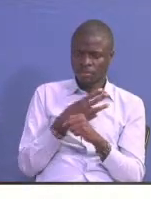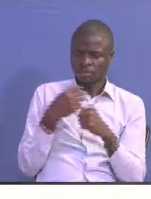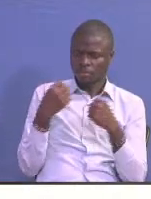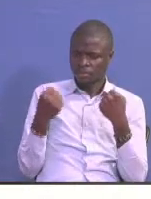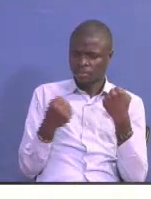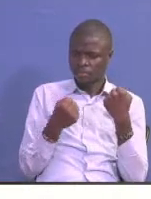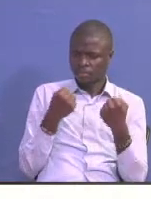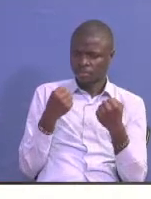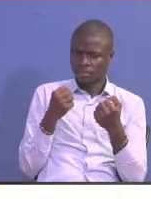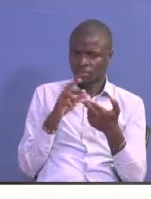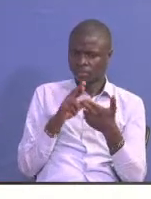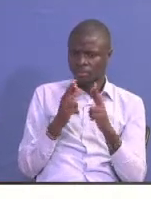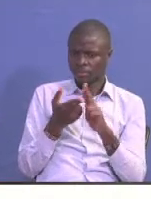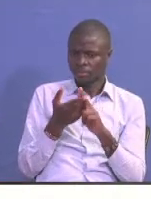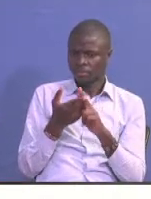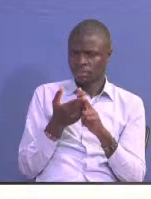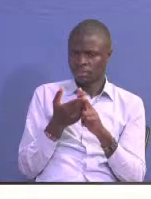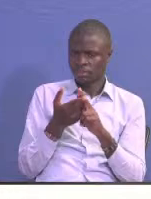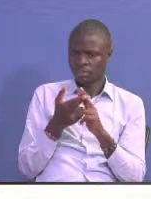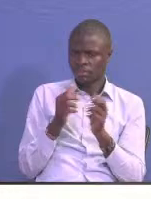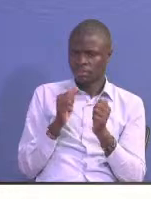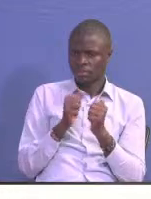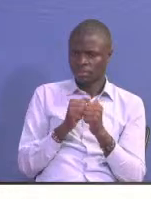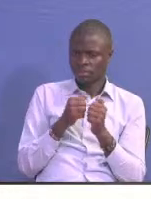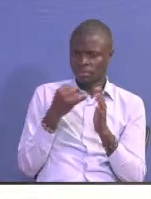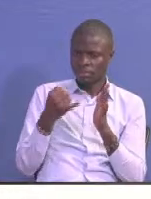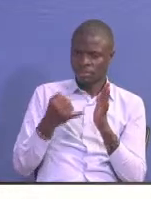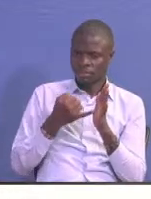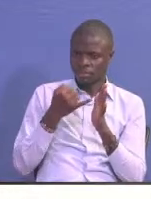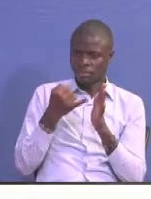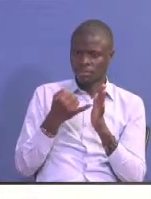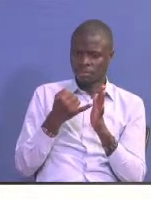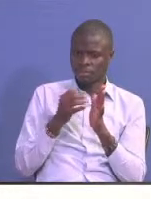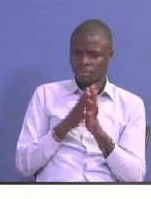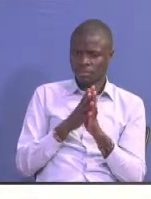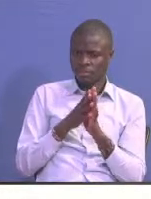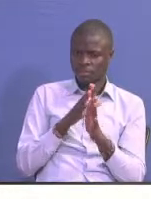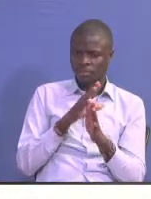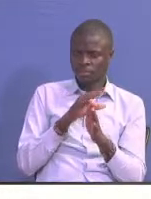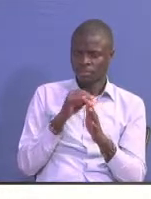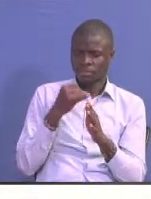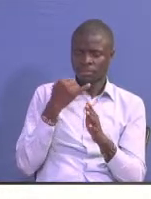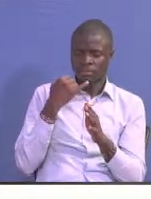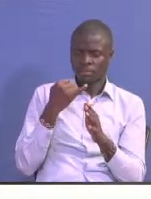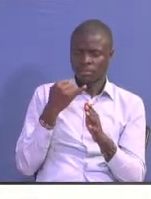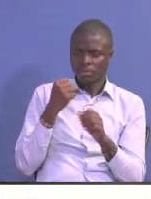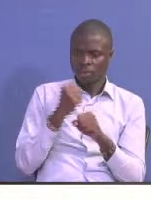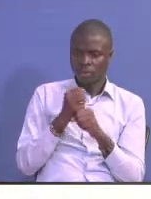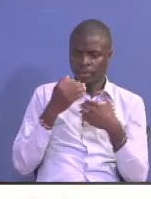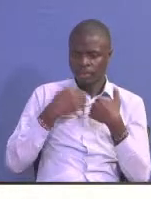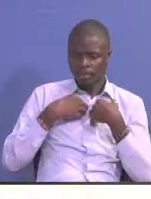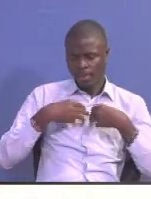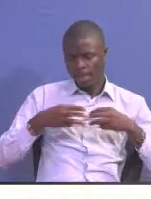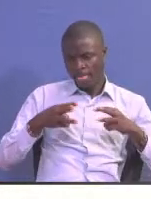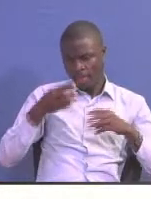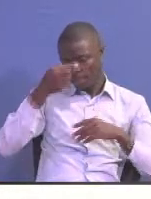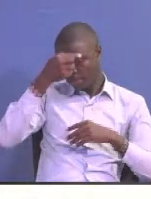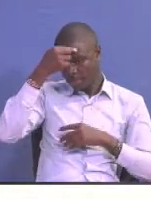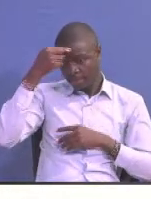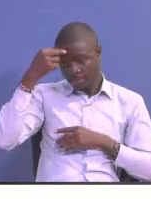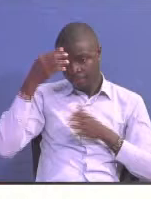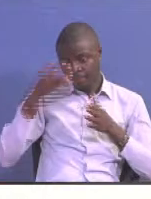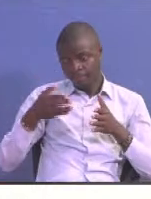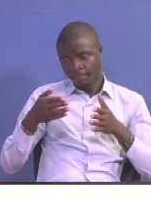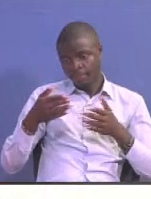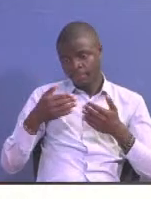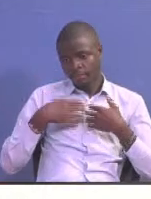strengthen the relationship with the industries? And is there a way, because recently there were